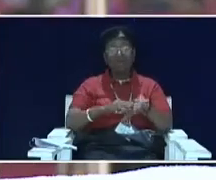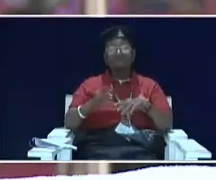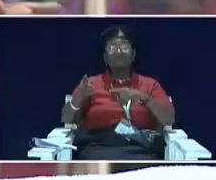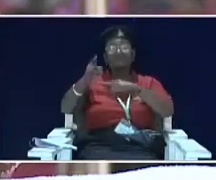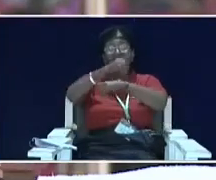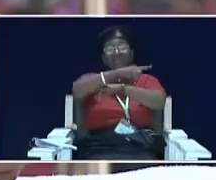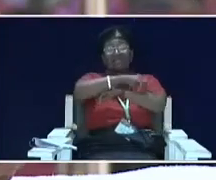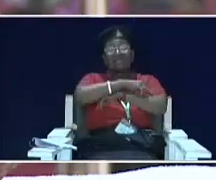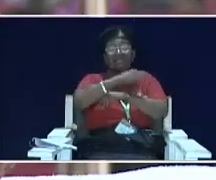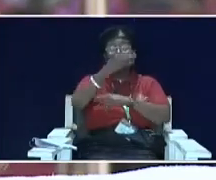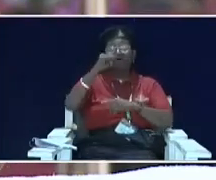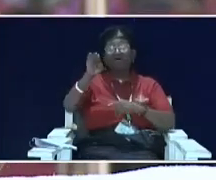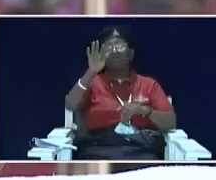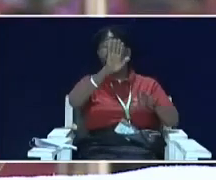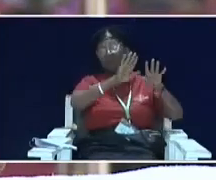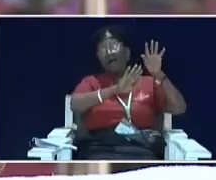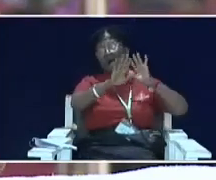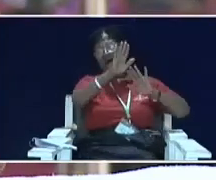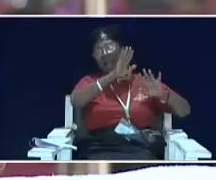Psalm 20,